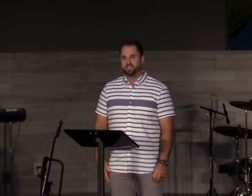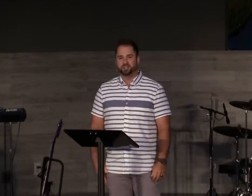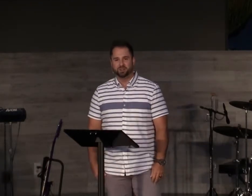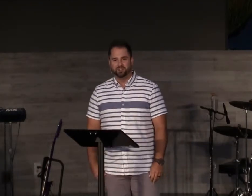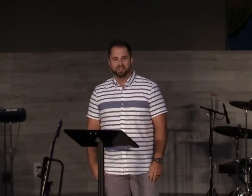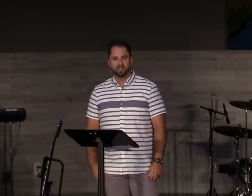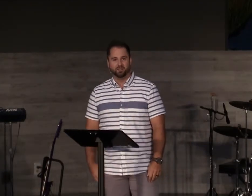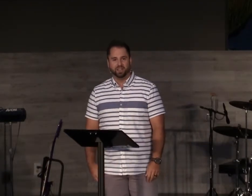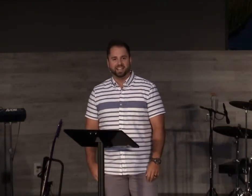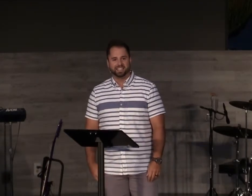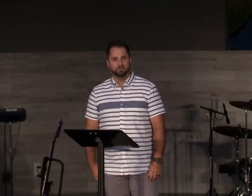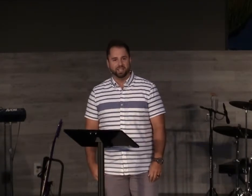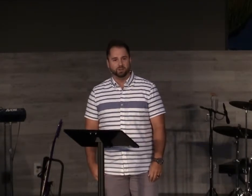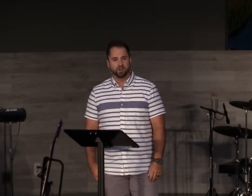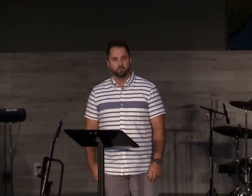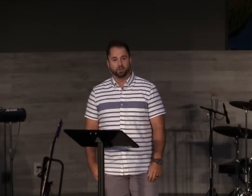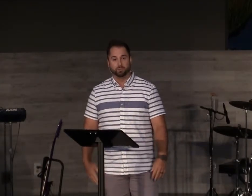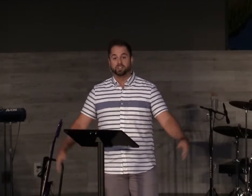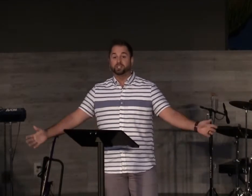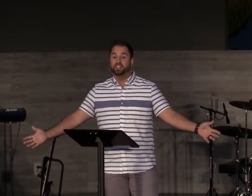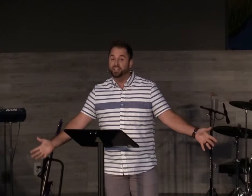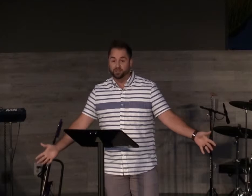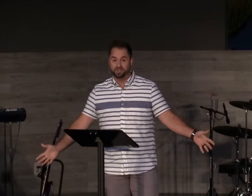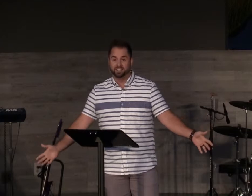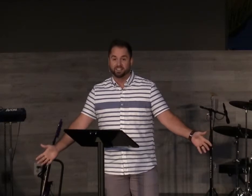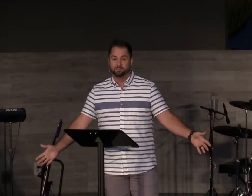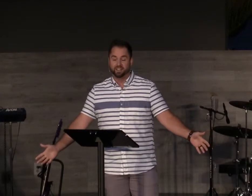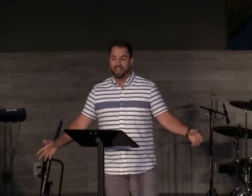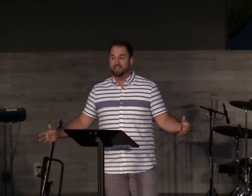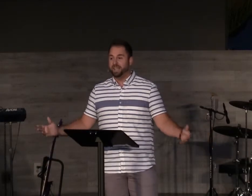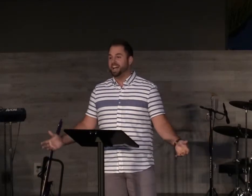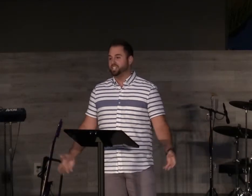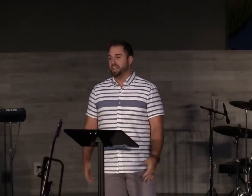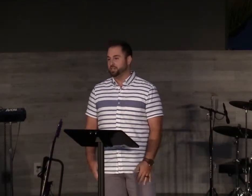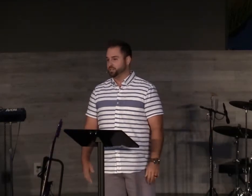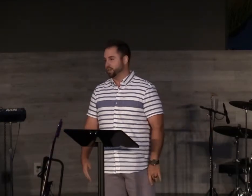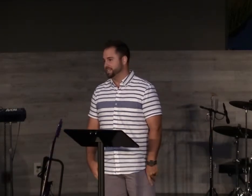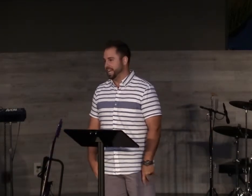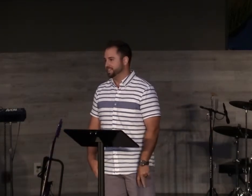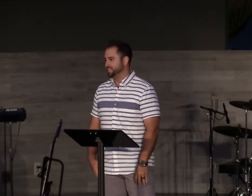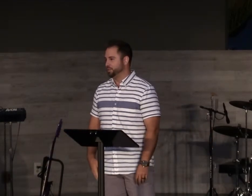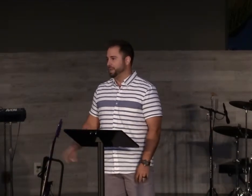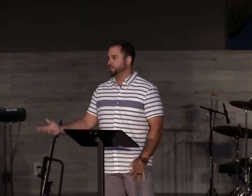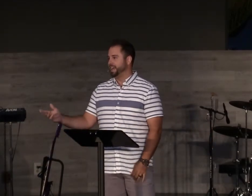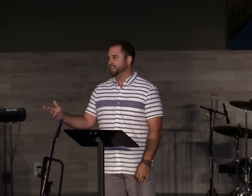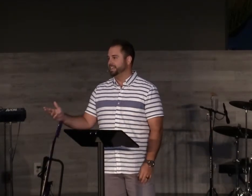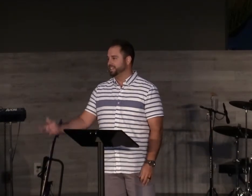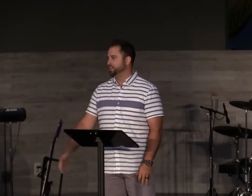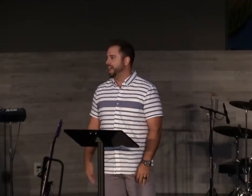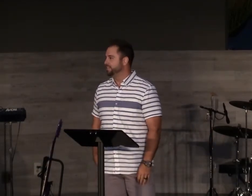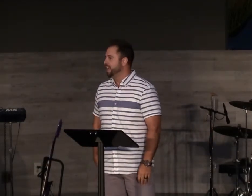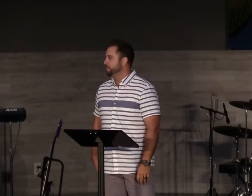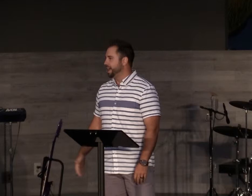so patience is one of those difficult things that we try to work through. But there's good news. God may not change your circumstance or the people that